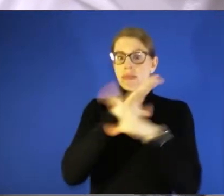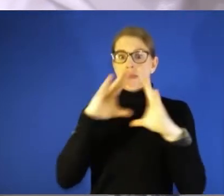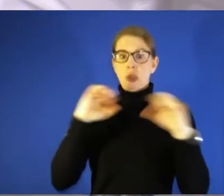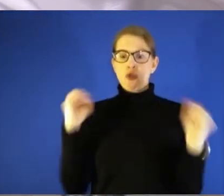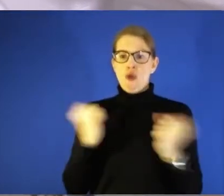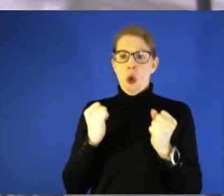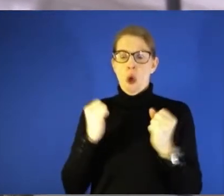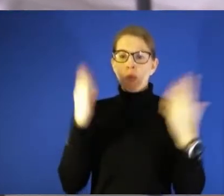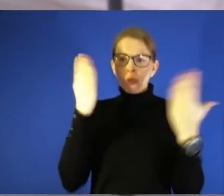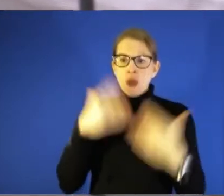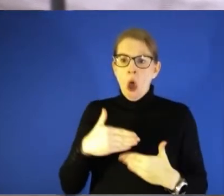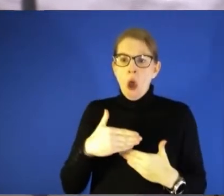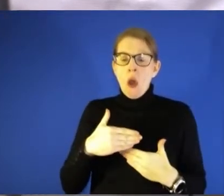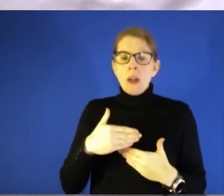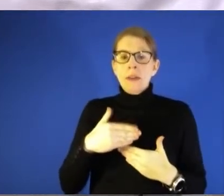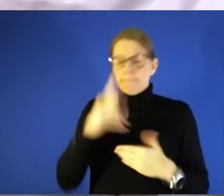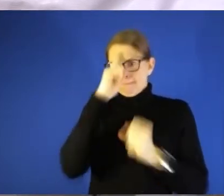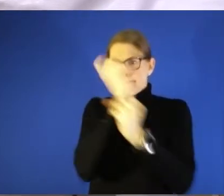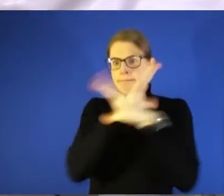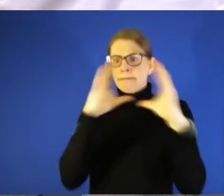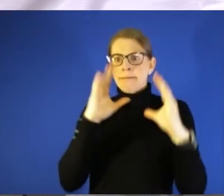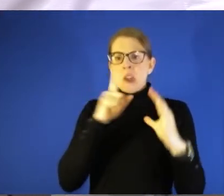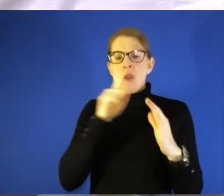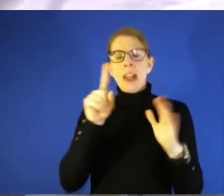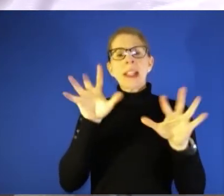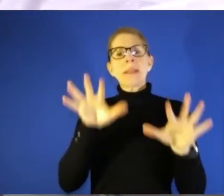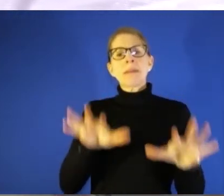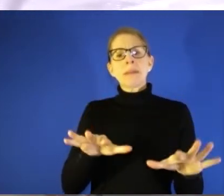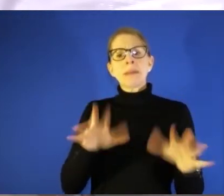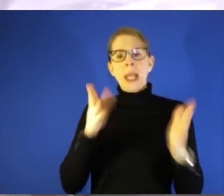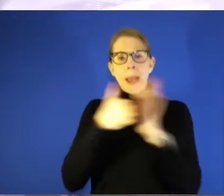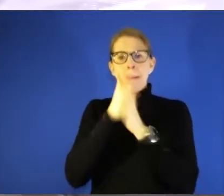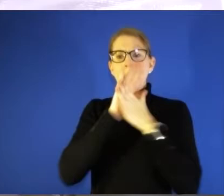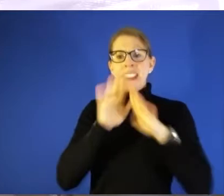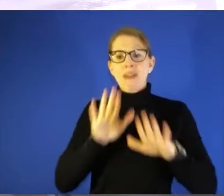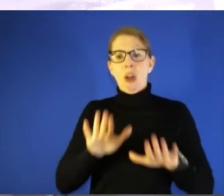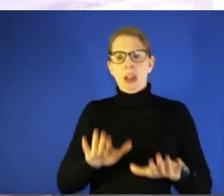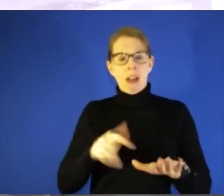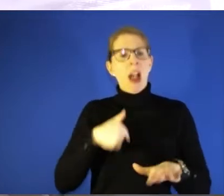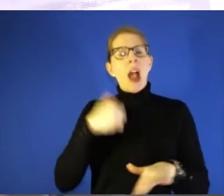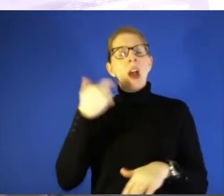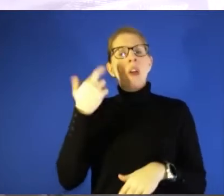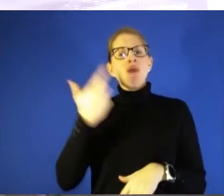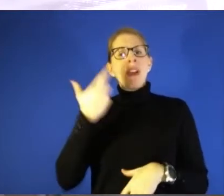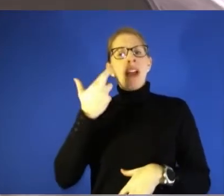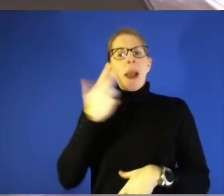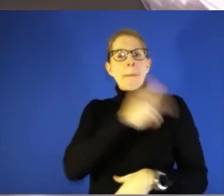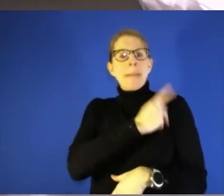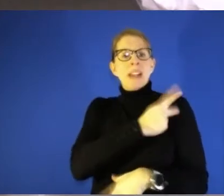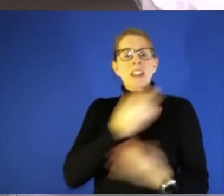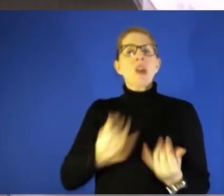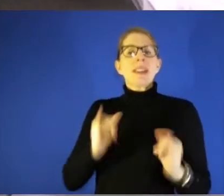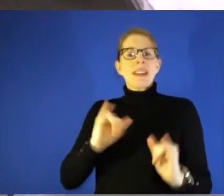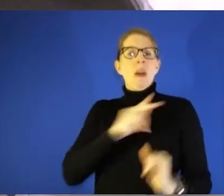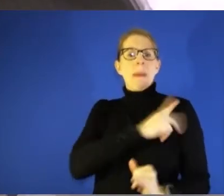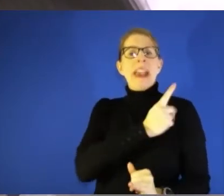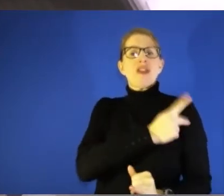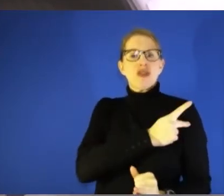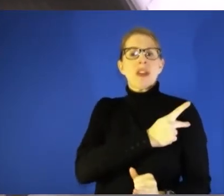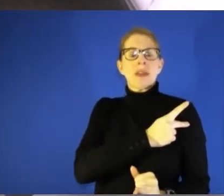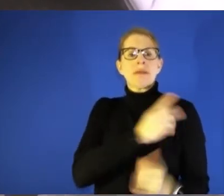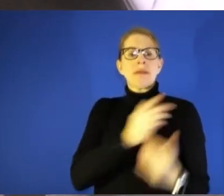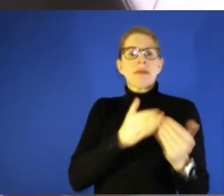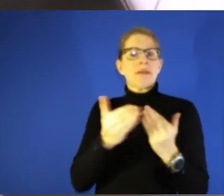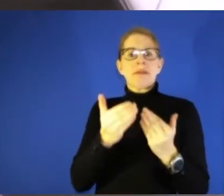dark, was actually quite peaceful. And I came to realize that these patients are still patients even in